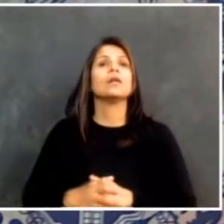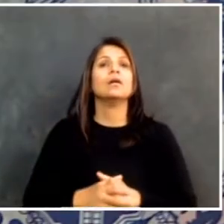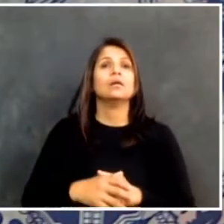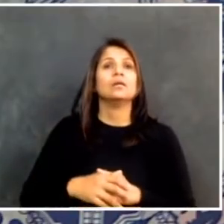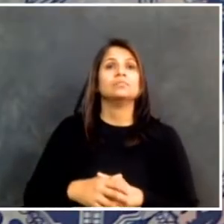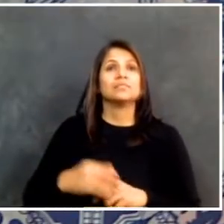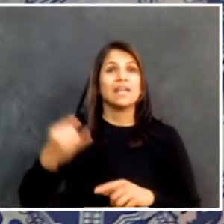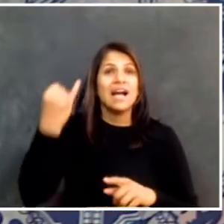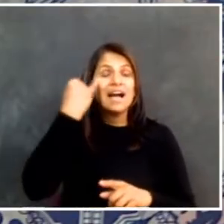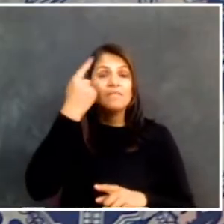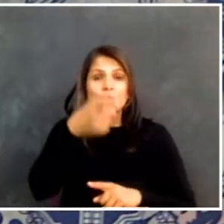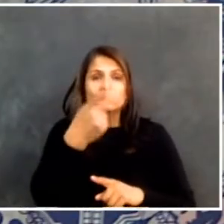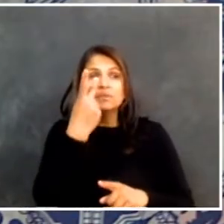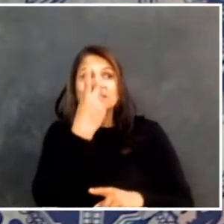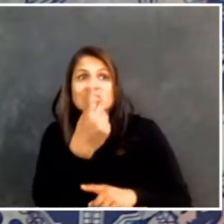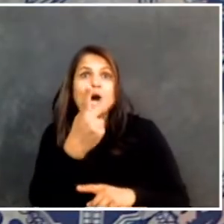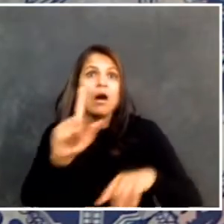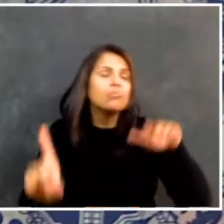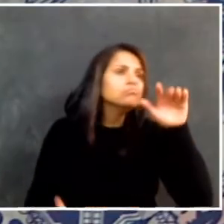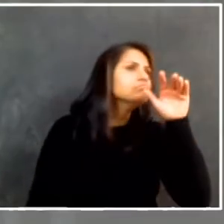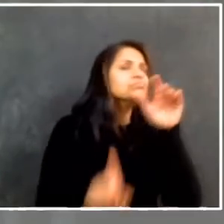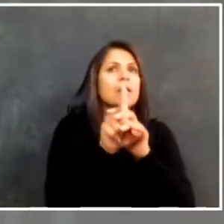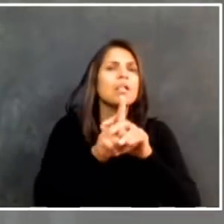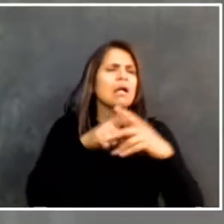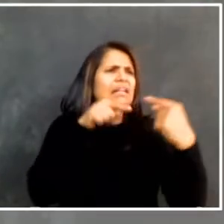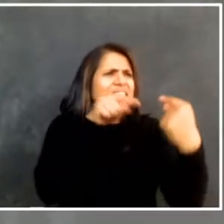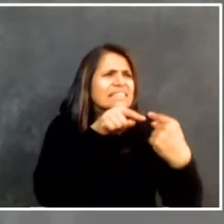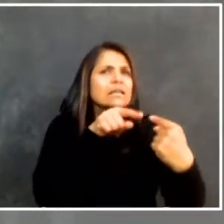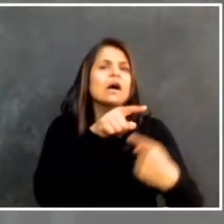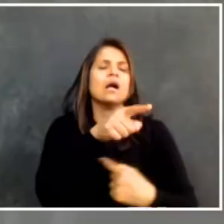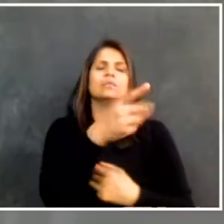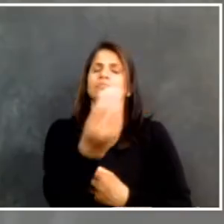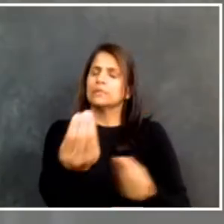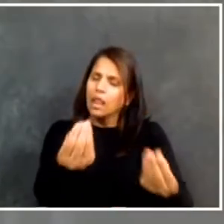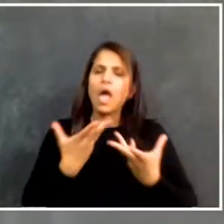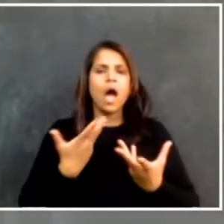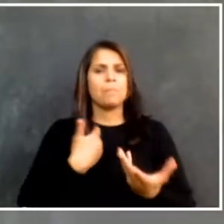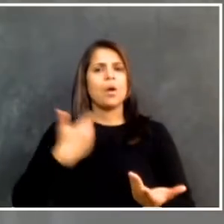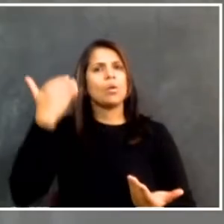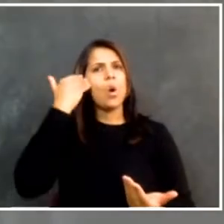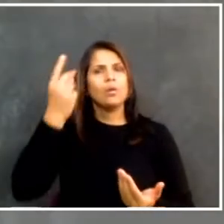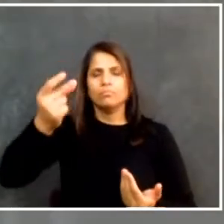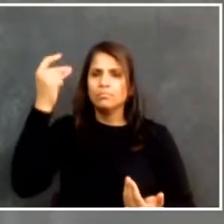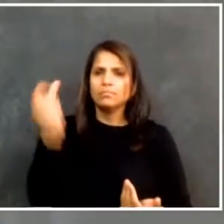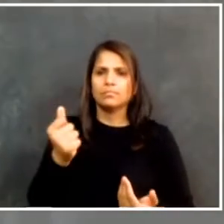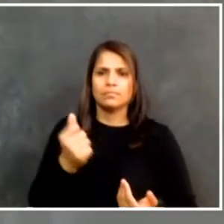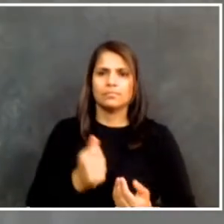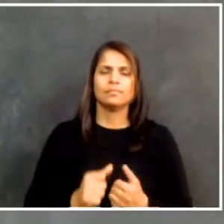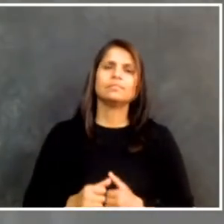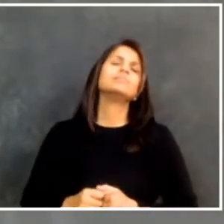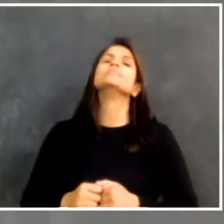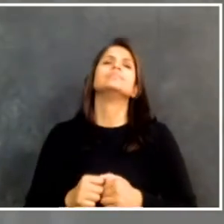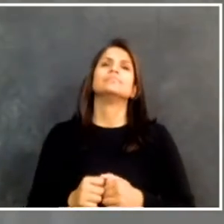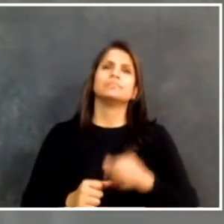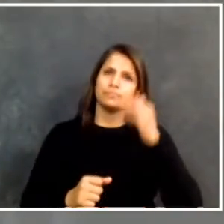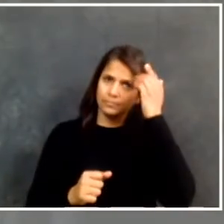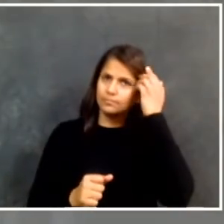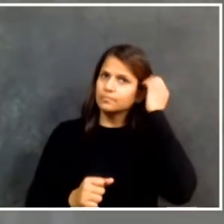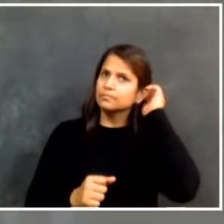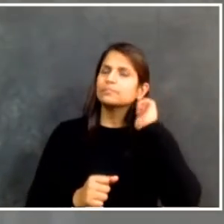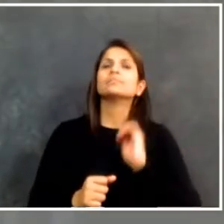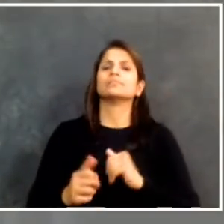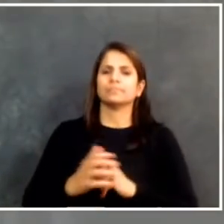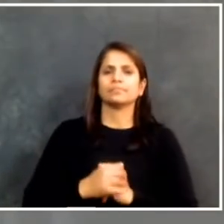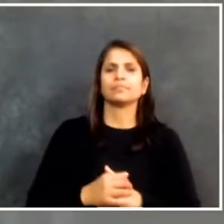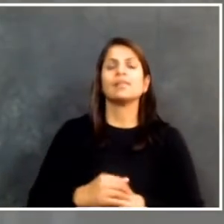Commissioner. Thank you, Mr. Mayor. And particularly, we know our seniors are the most vulnerable. And I want to stress that if today you need